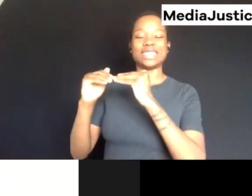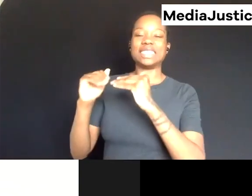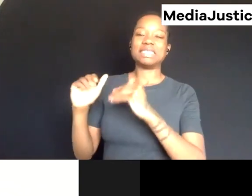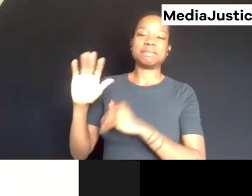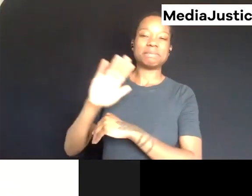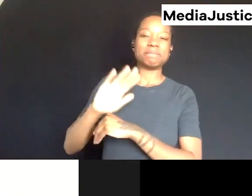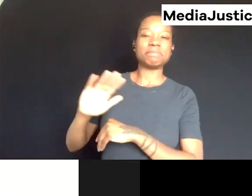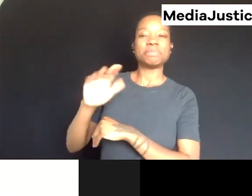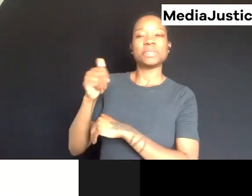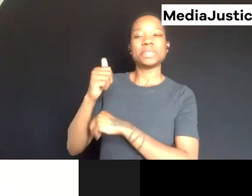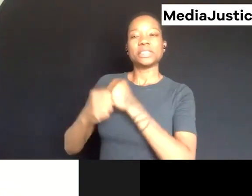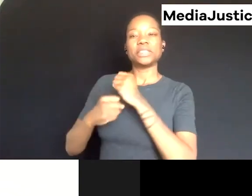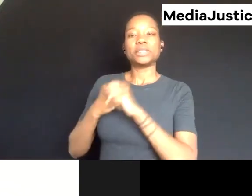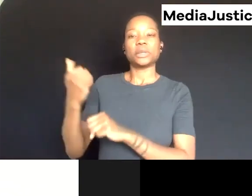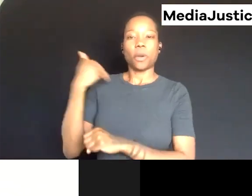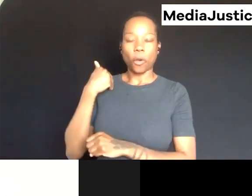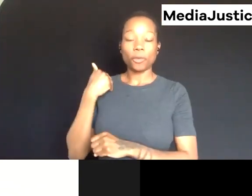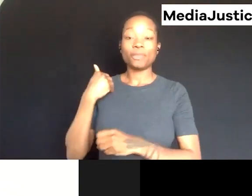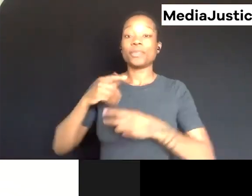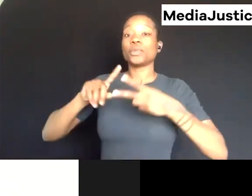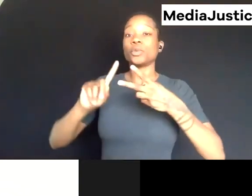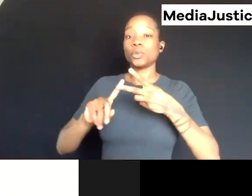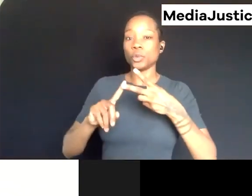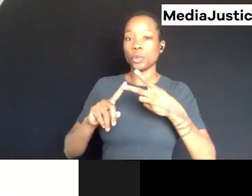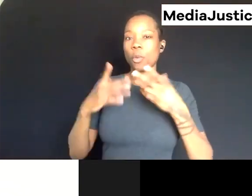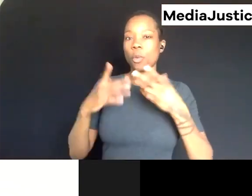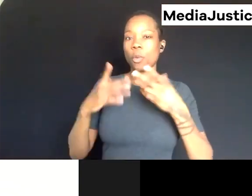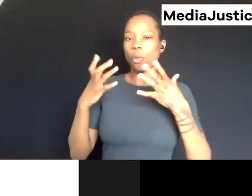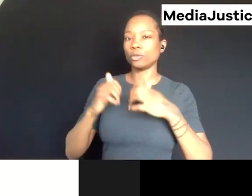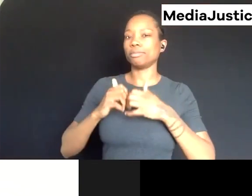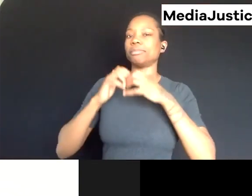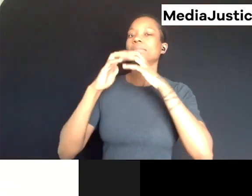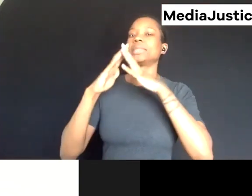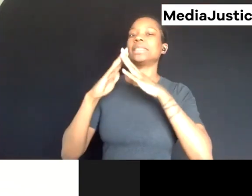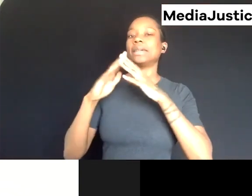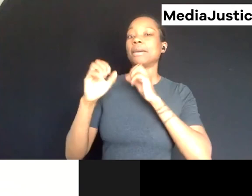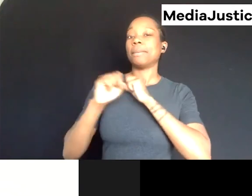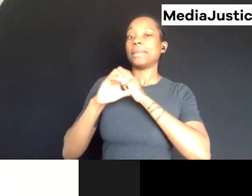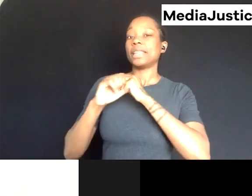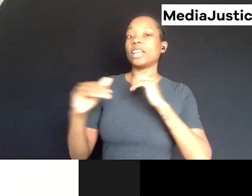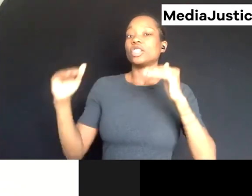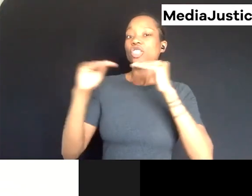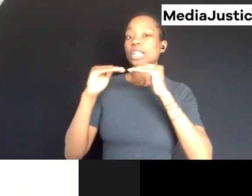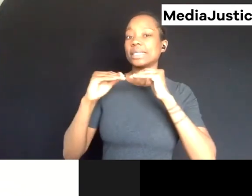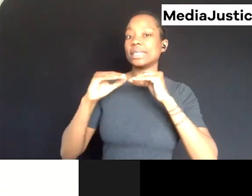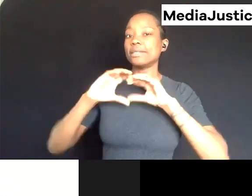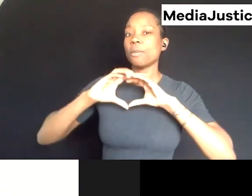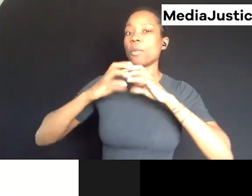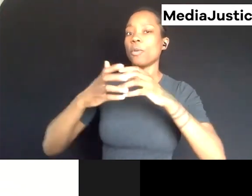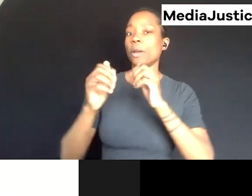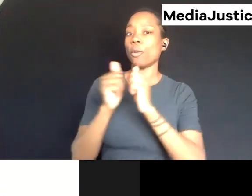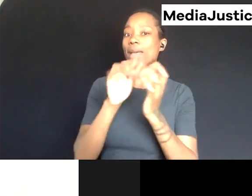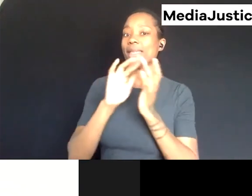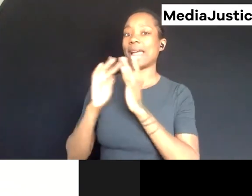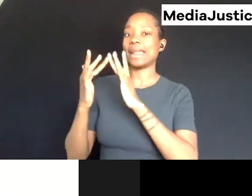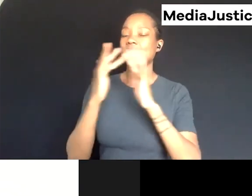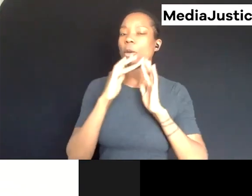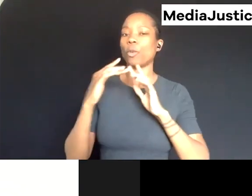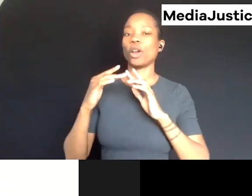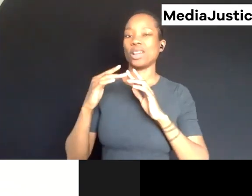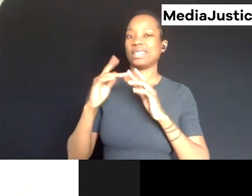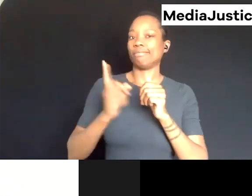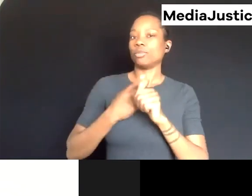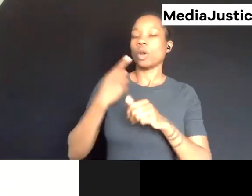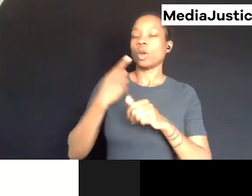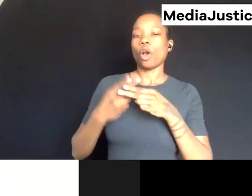the media justice movement by helping to start a network, which was initially called the Media Action Grassroots Network, and is